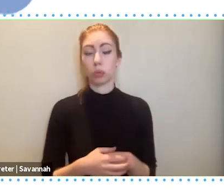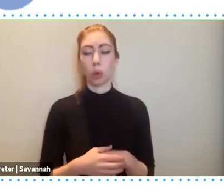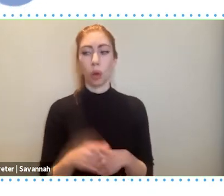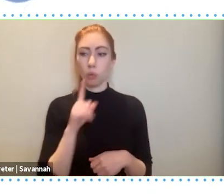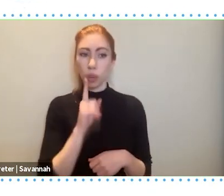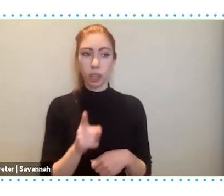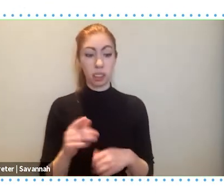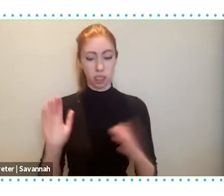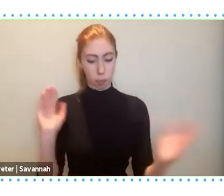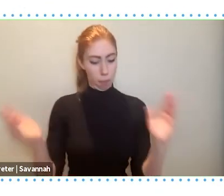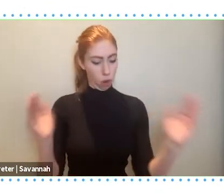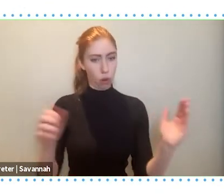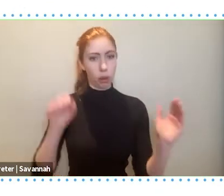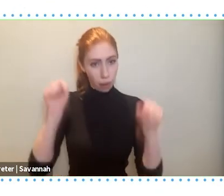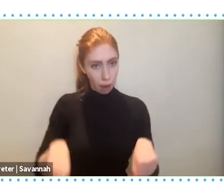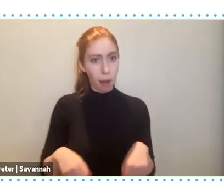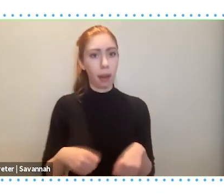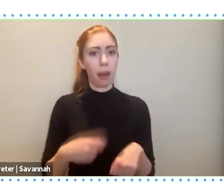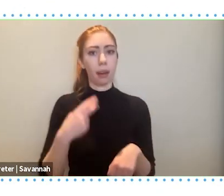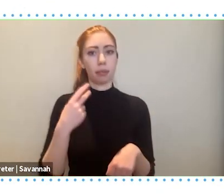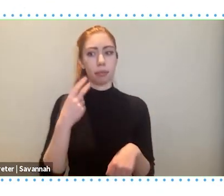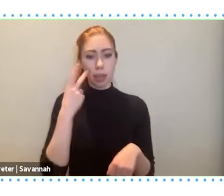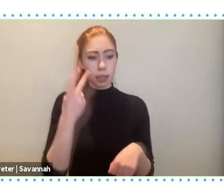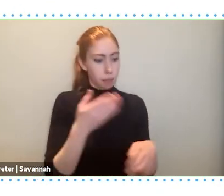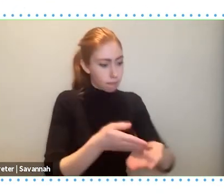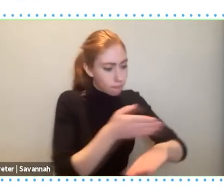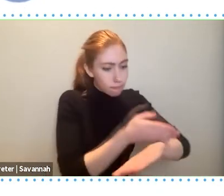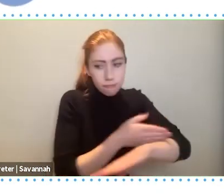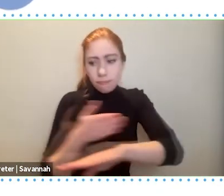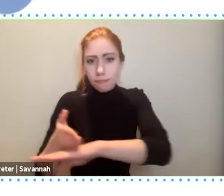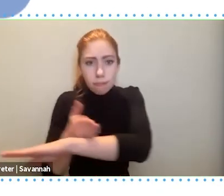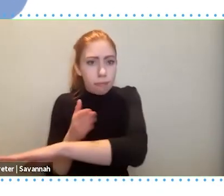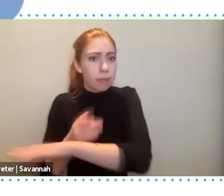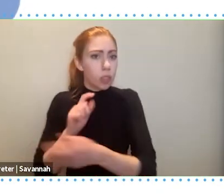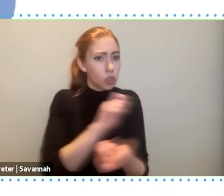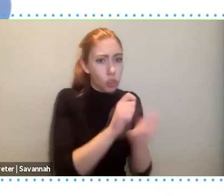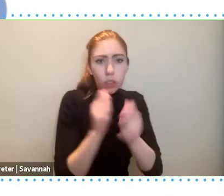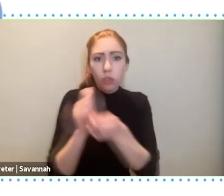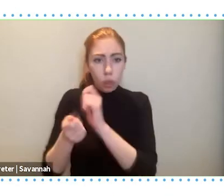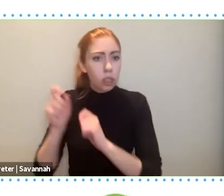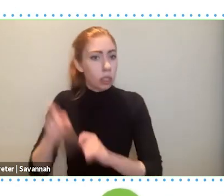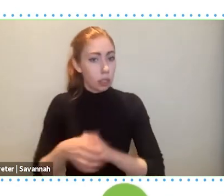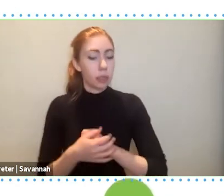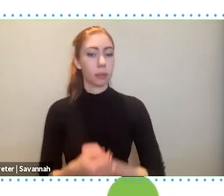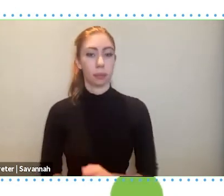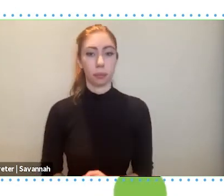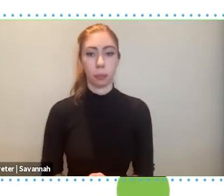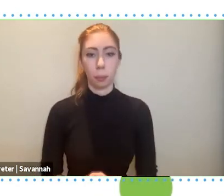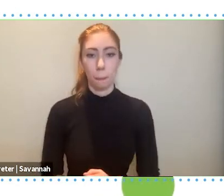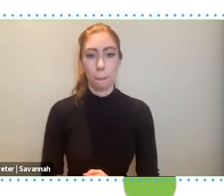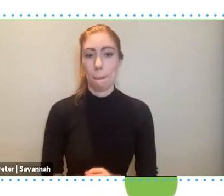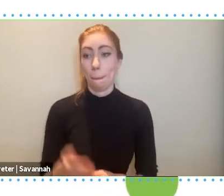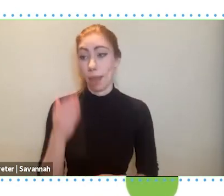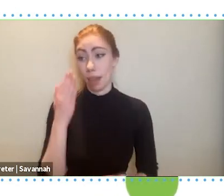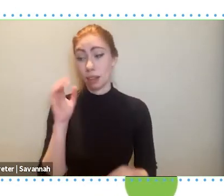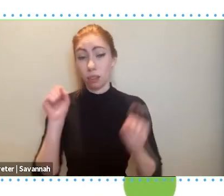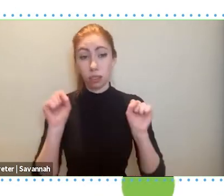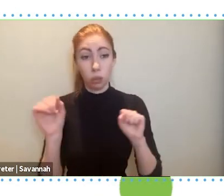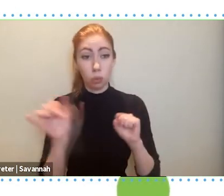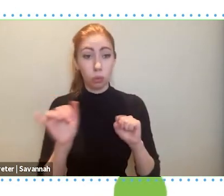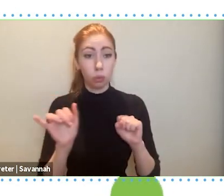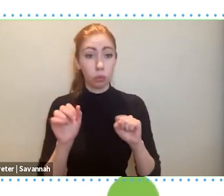I also note as a donor a commentary about the burdens that can be placed on organizations when one tries